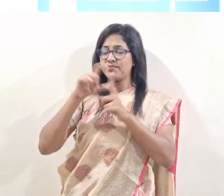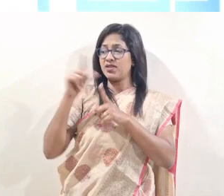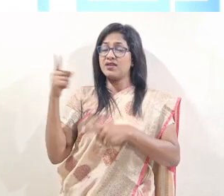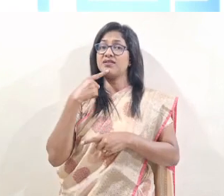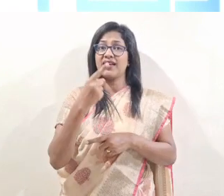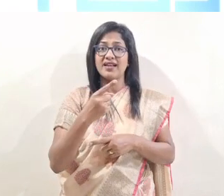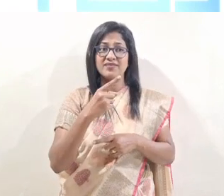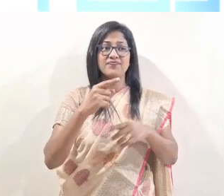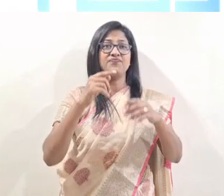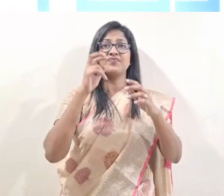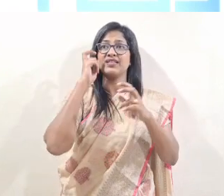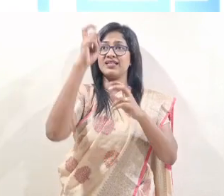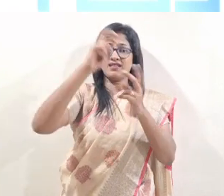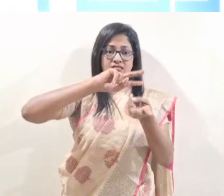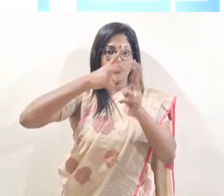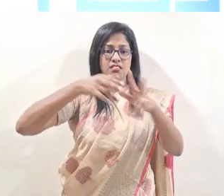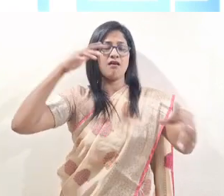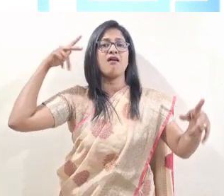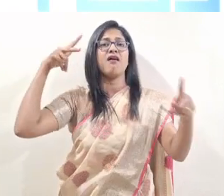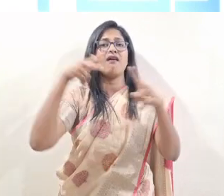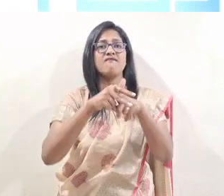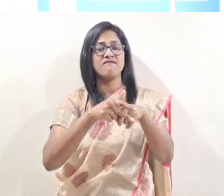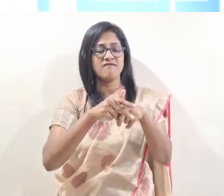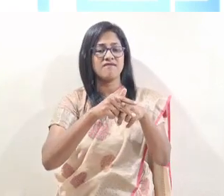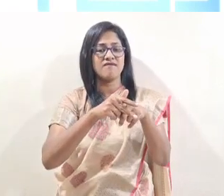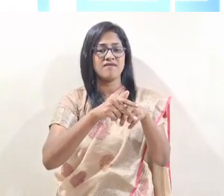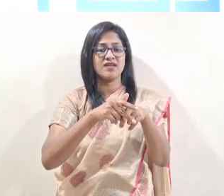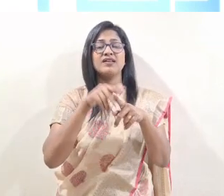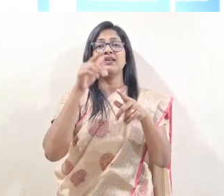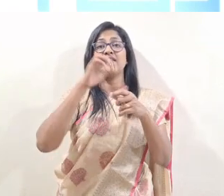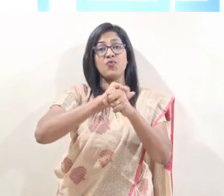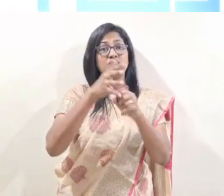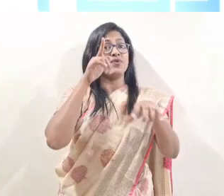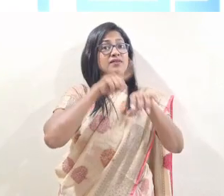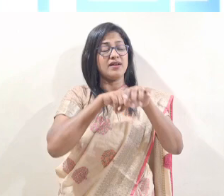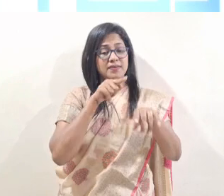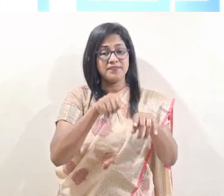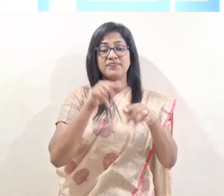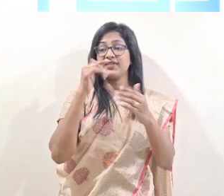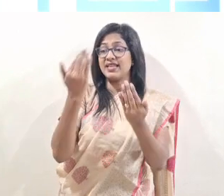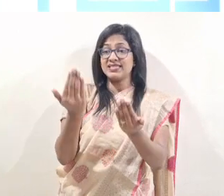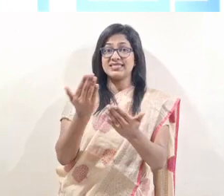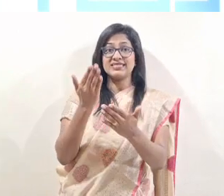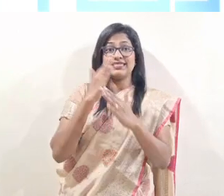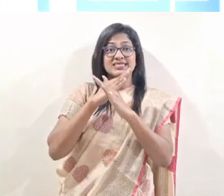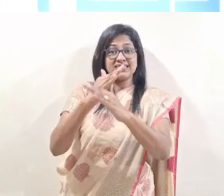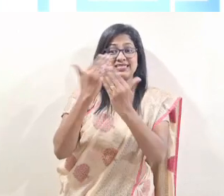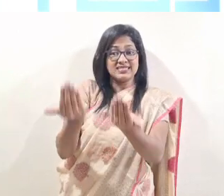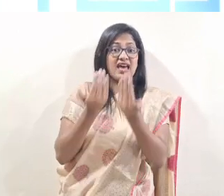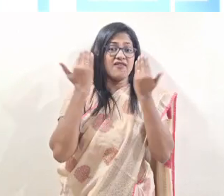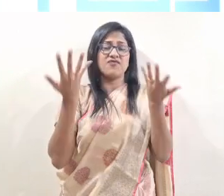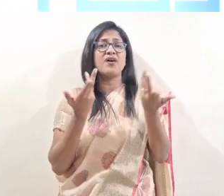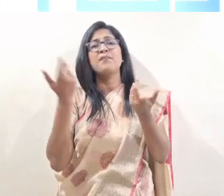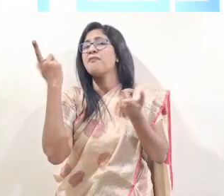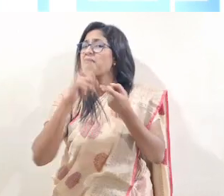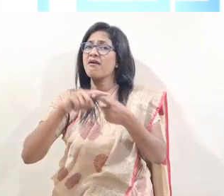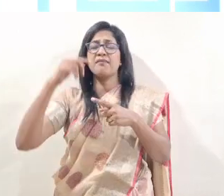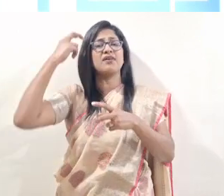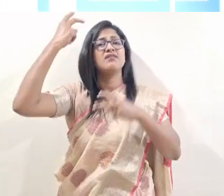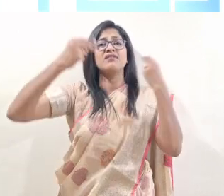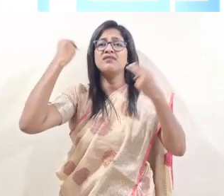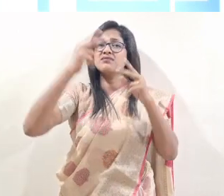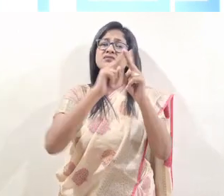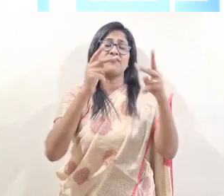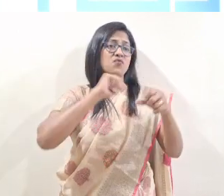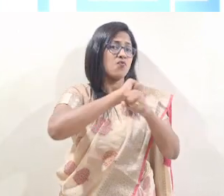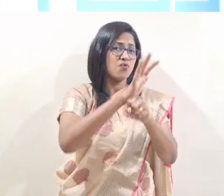of supply chain during pandemic. And to prevent that from happening, it could happen due to so many reasons,